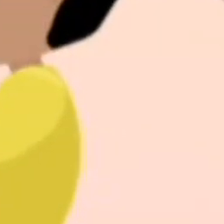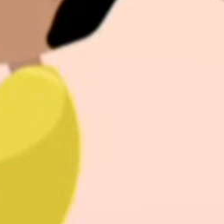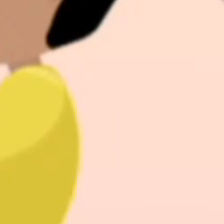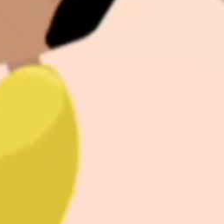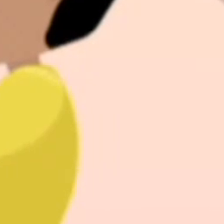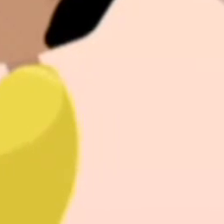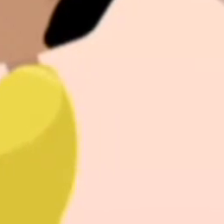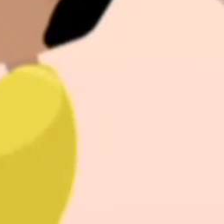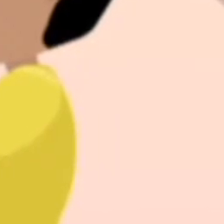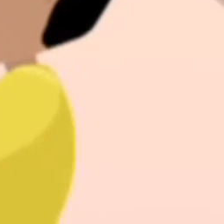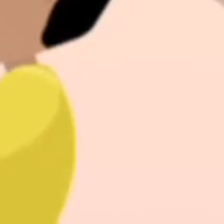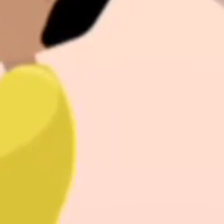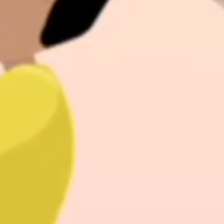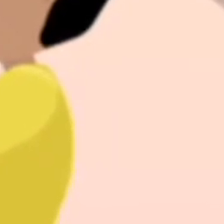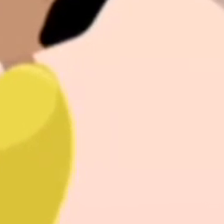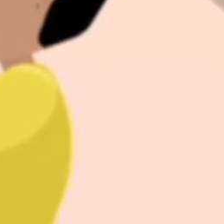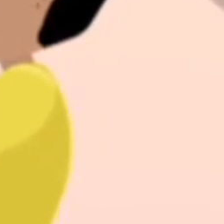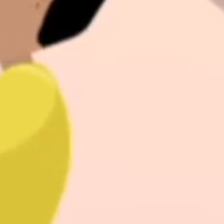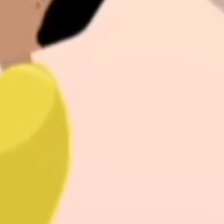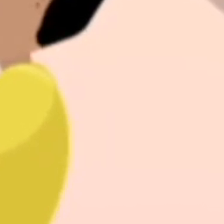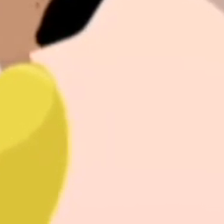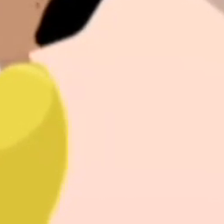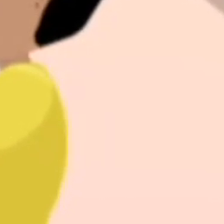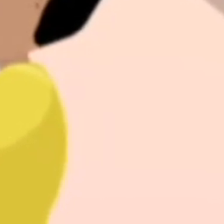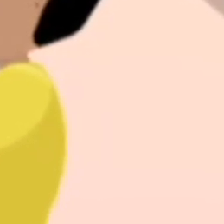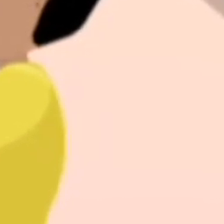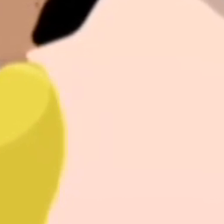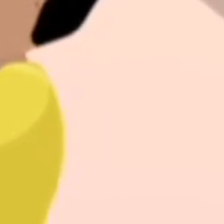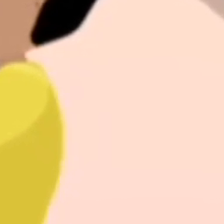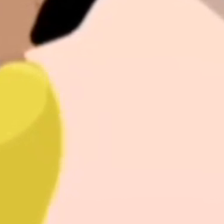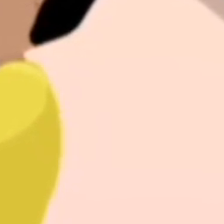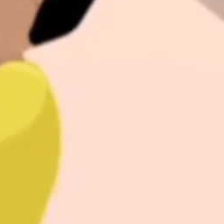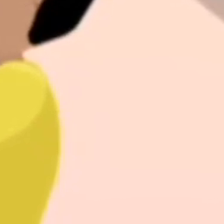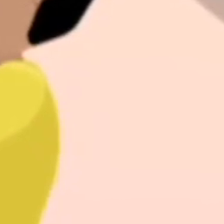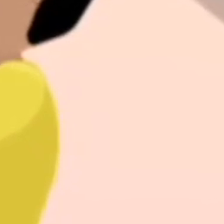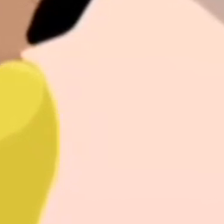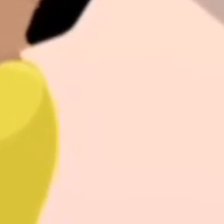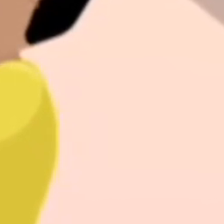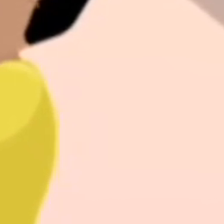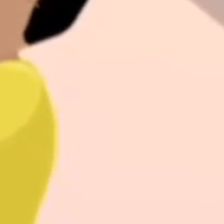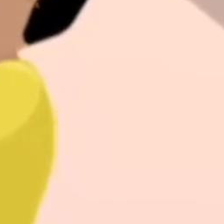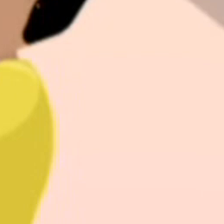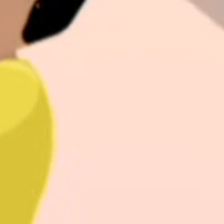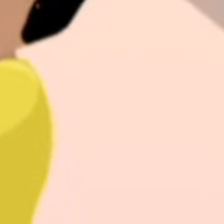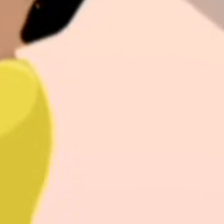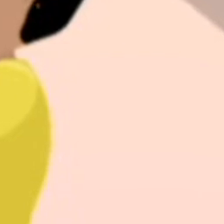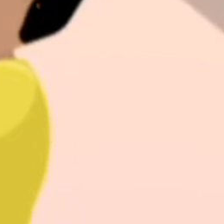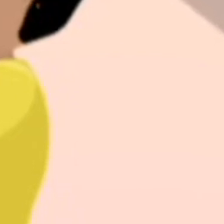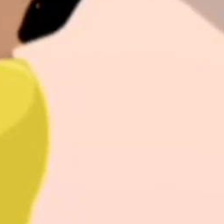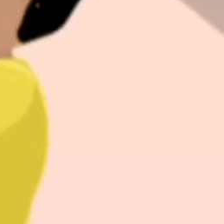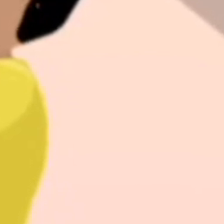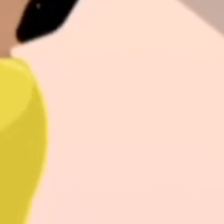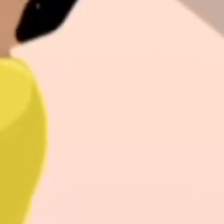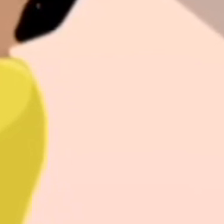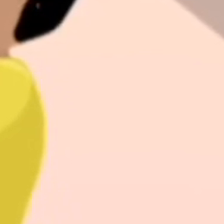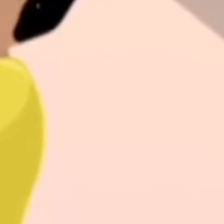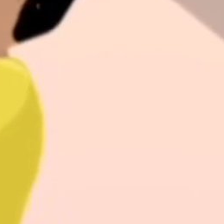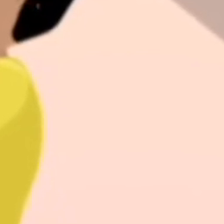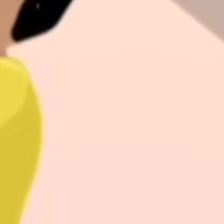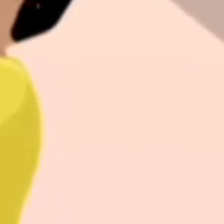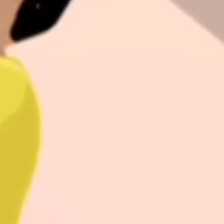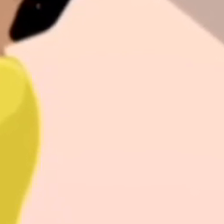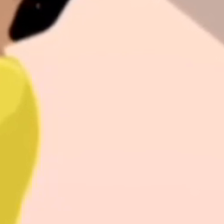sekusikhathe geza tanda geza tanda geza tanda emagciwane gana chance geza